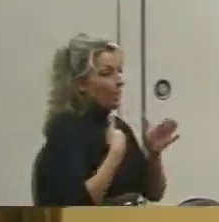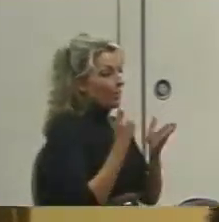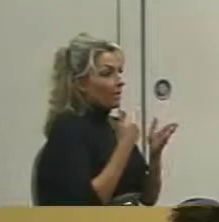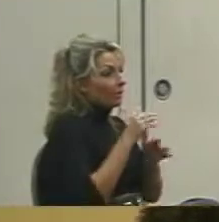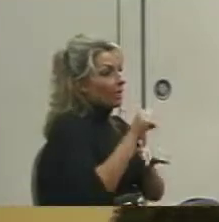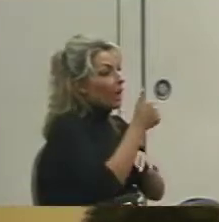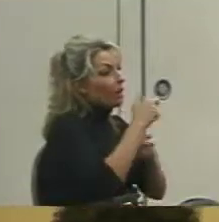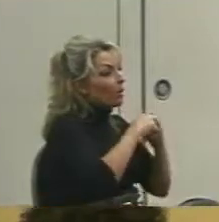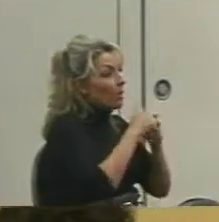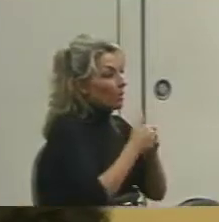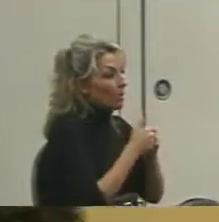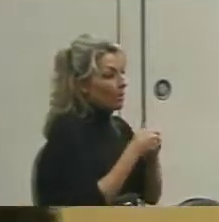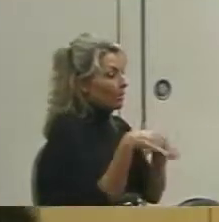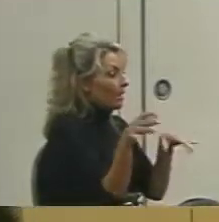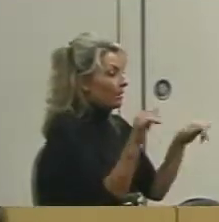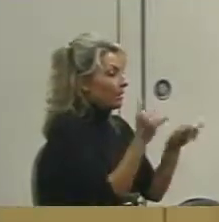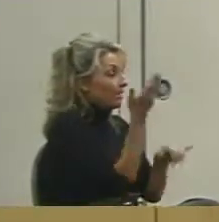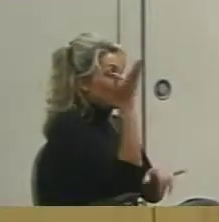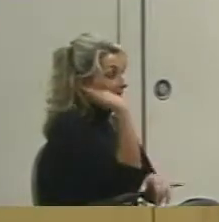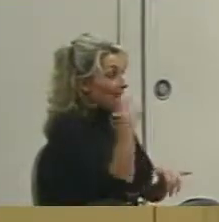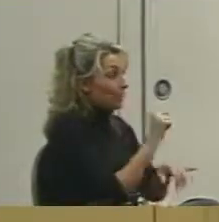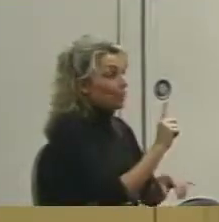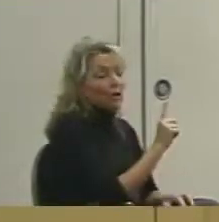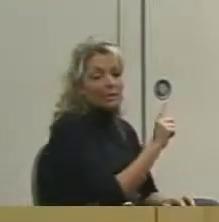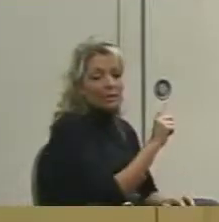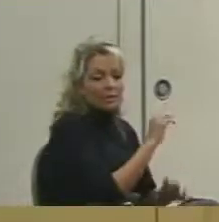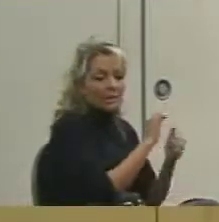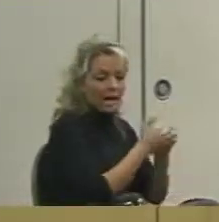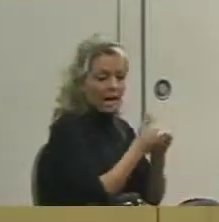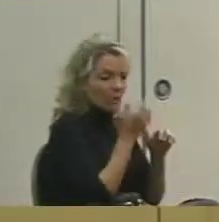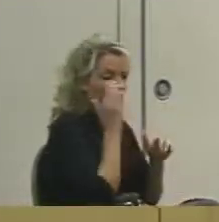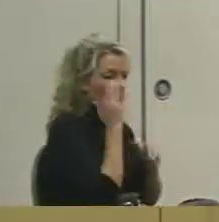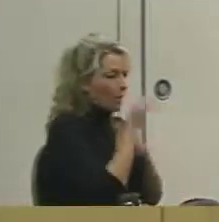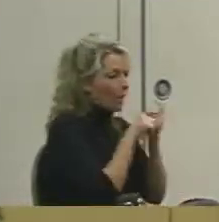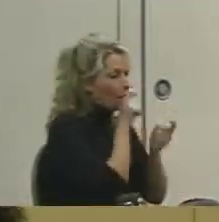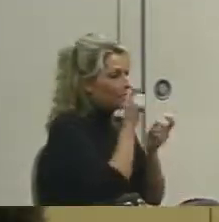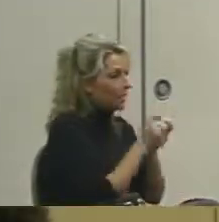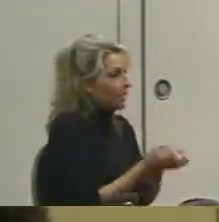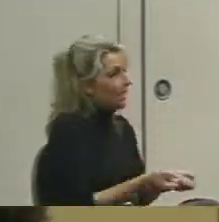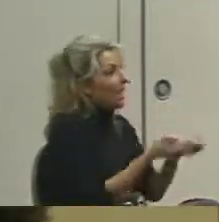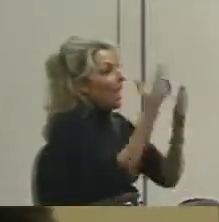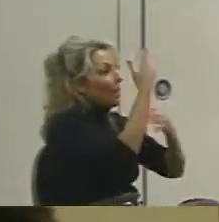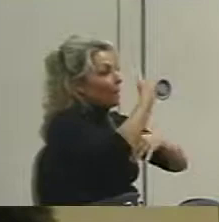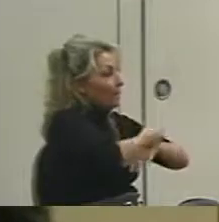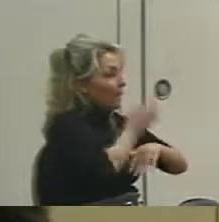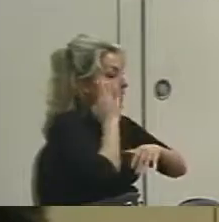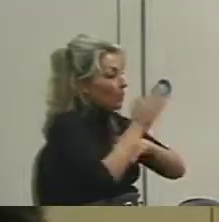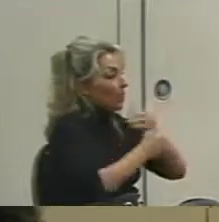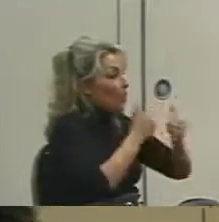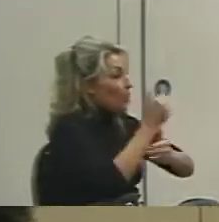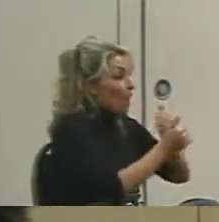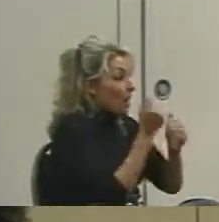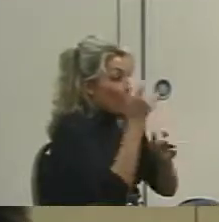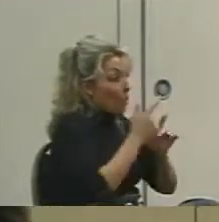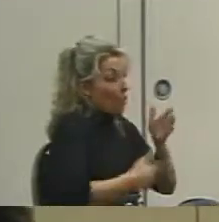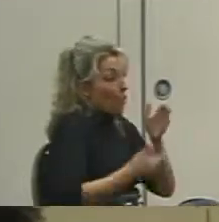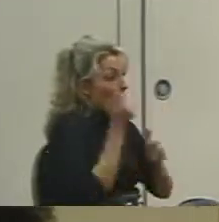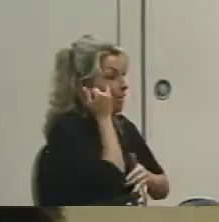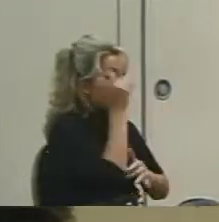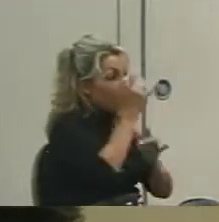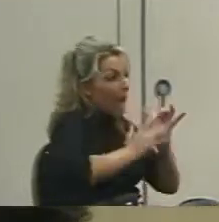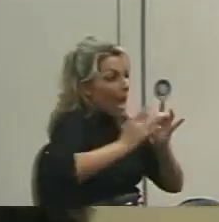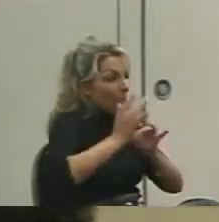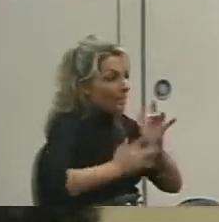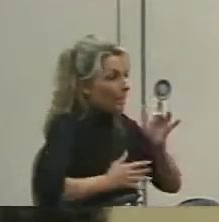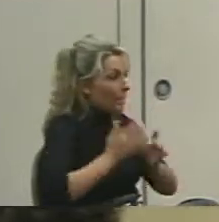problem. Same as this last one. How do we know exactly how many days this will go? What if they're absent? What if, wouldn't it